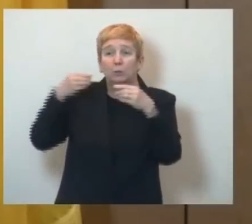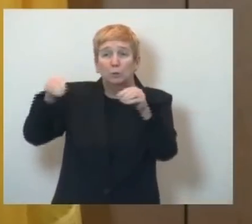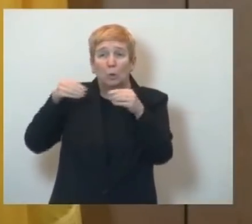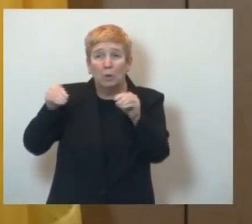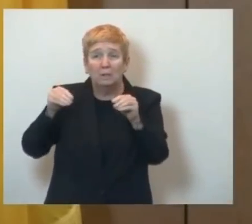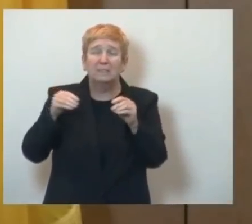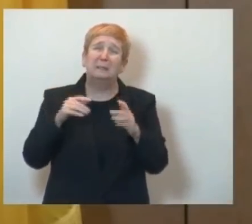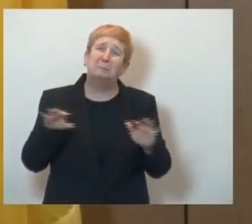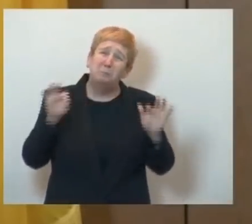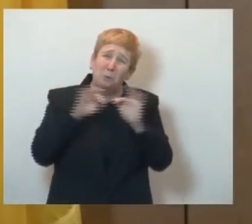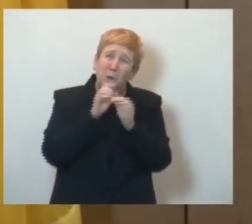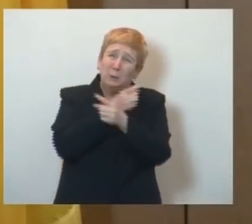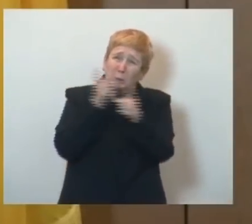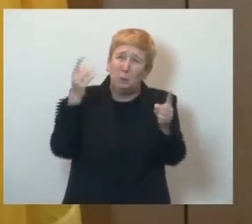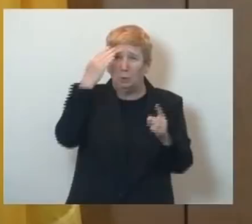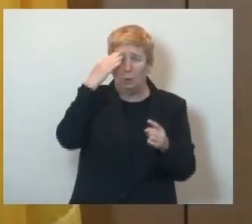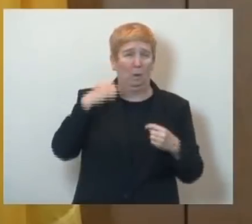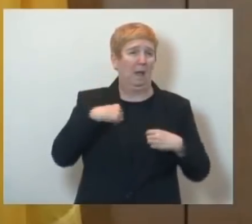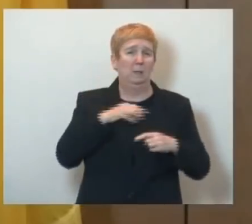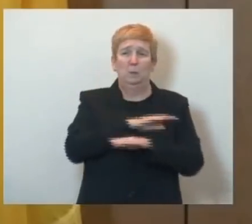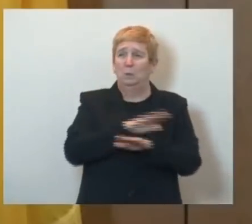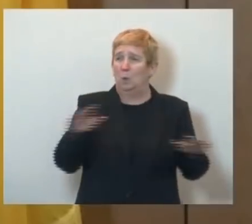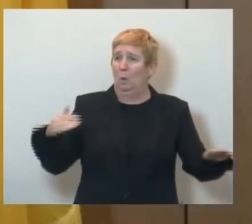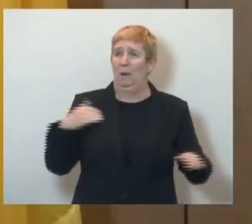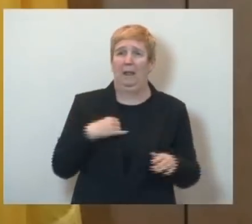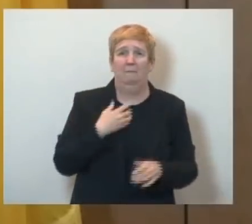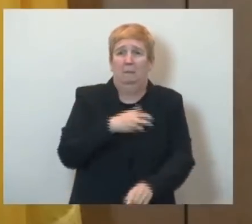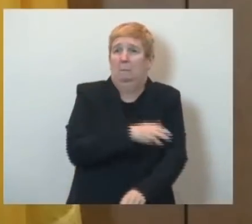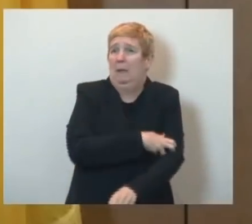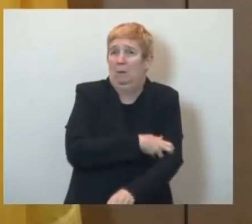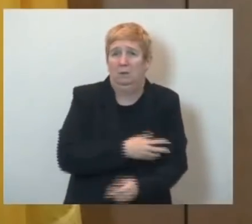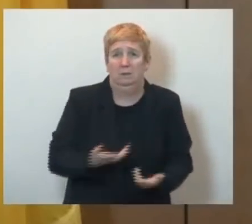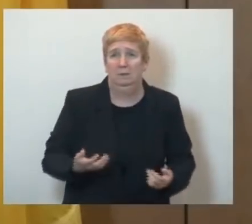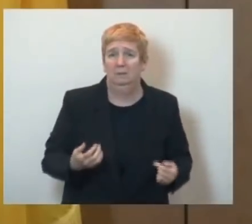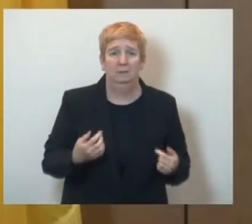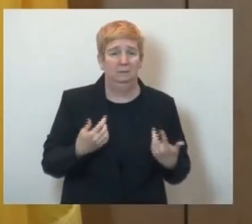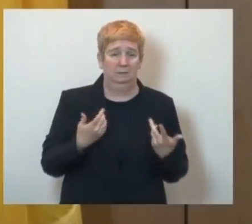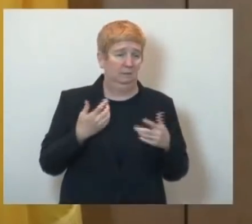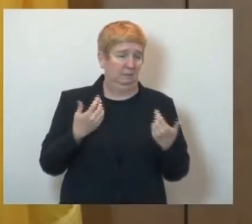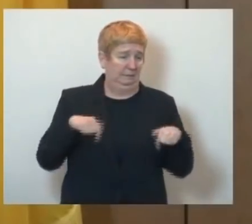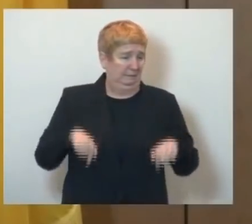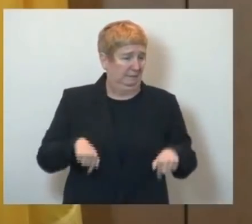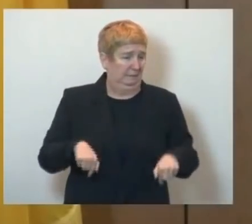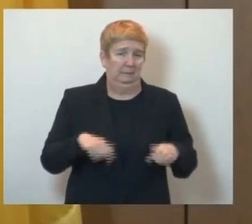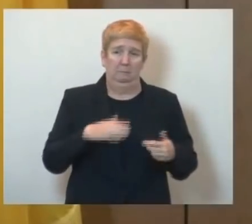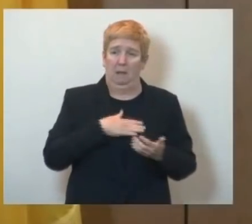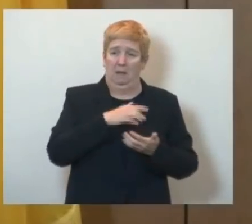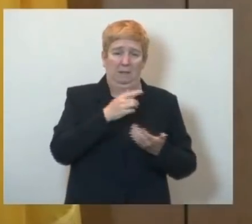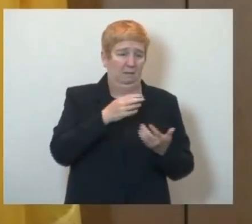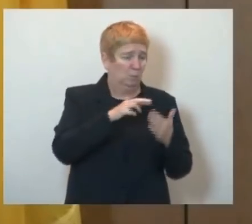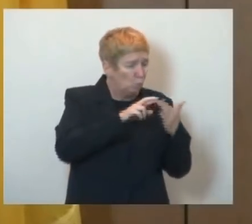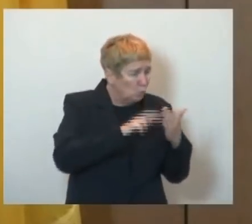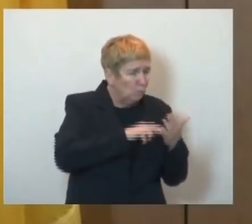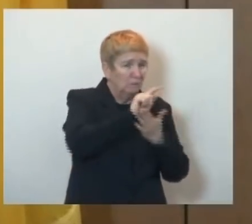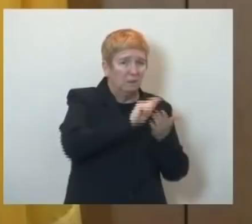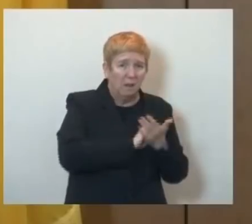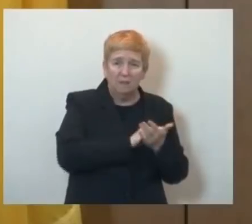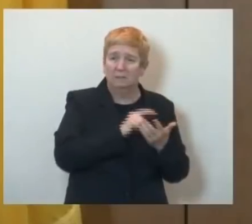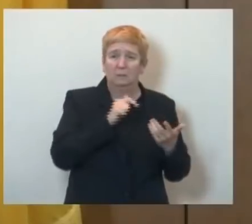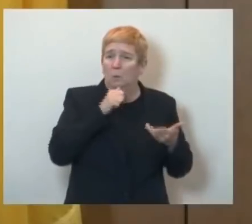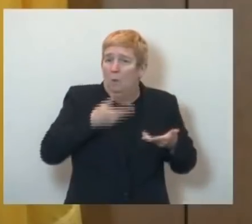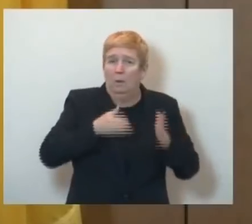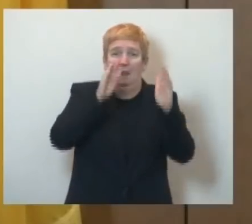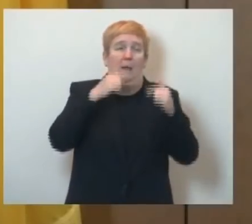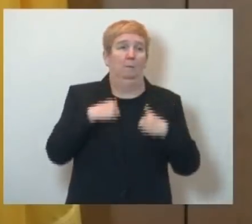the power to give them that ability in the construct of the current statutory requirements. But I